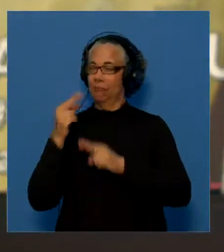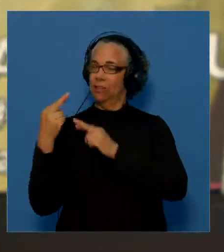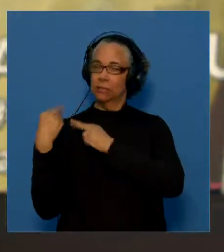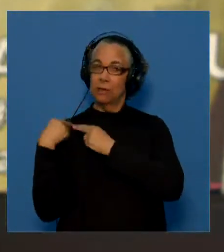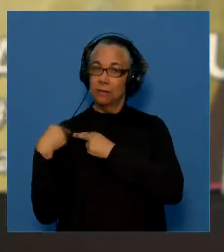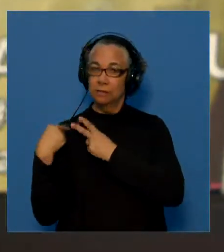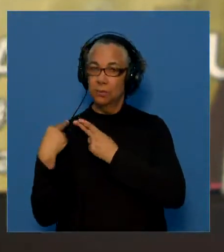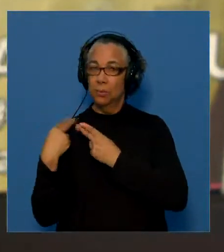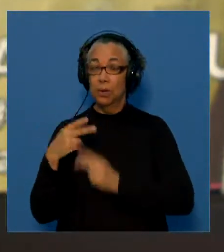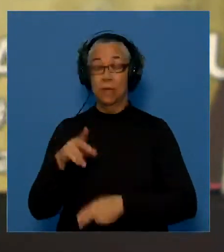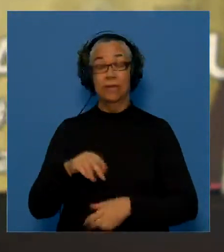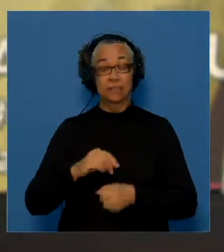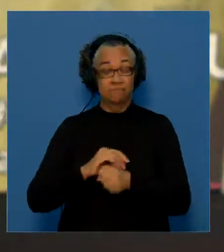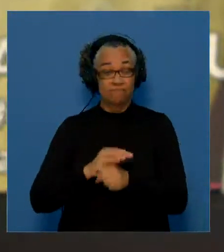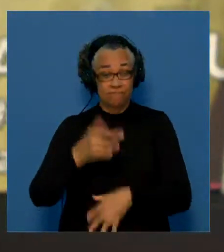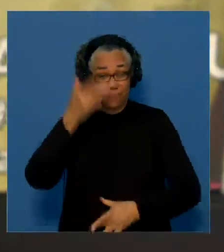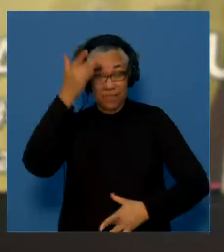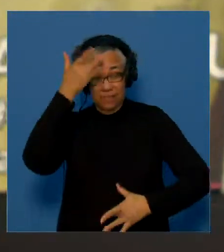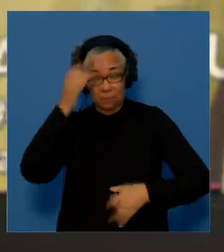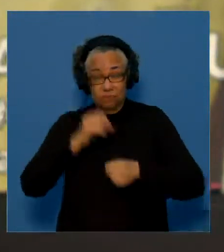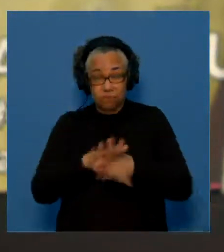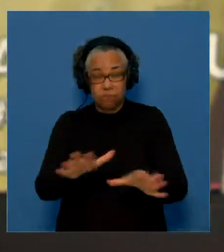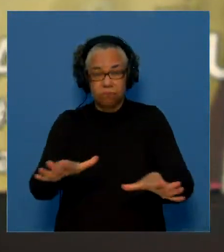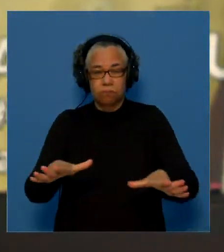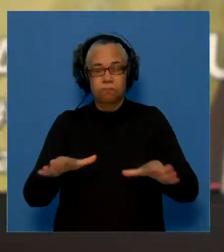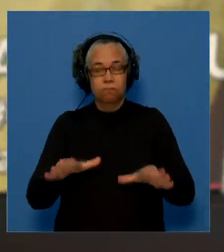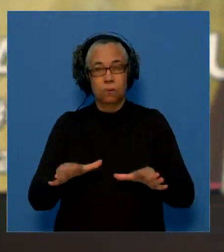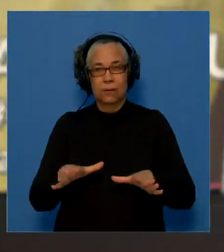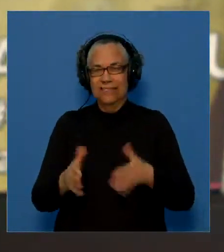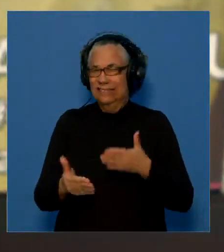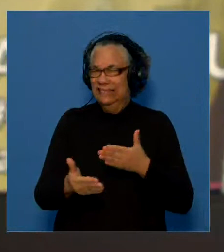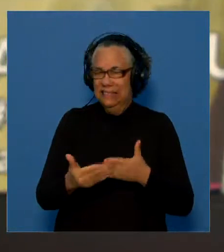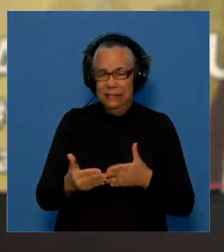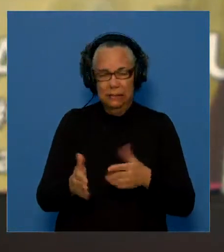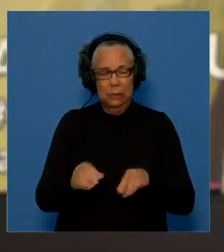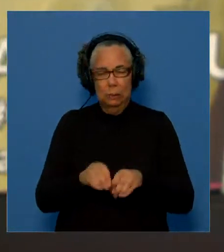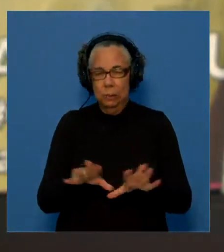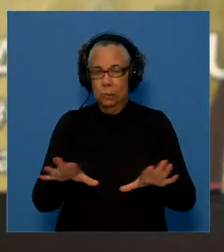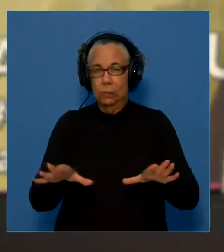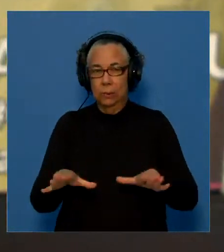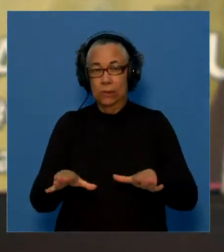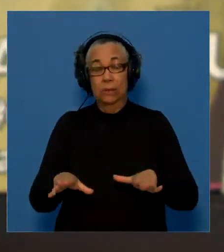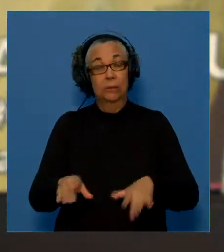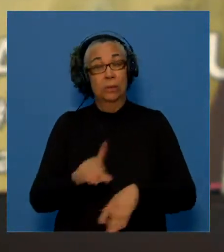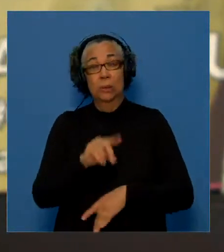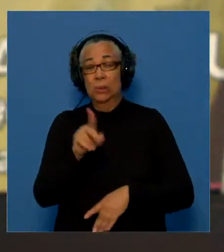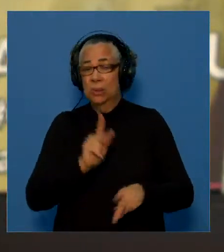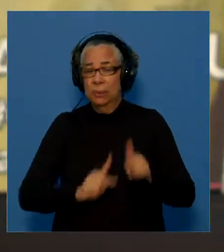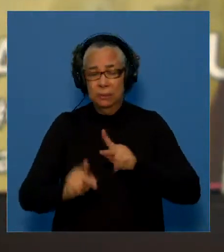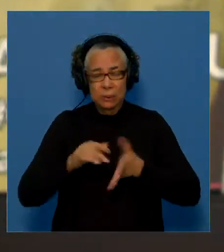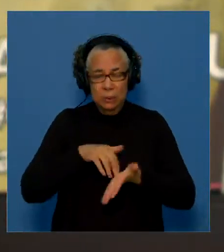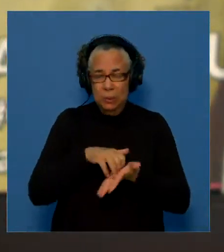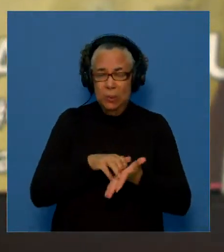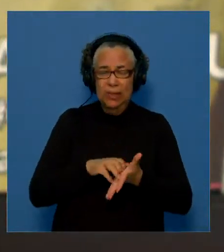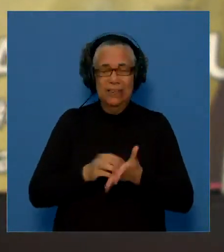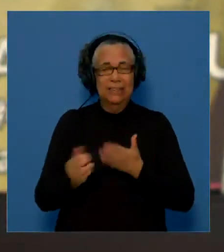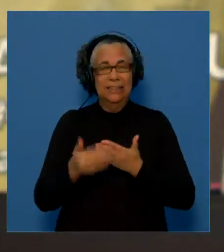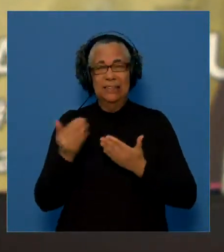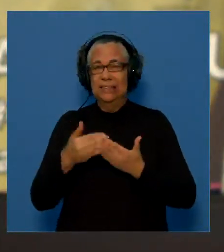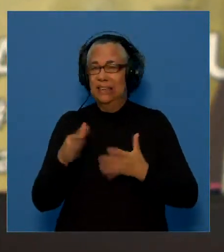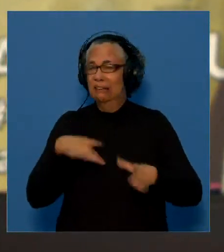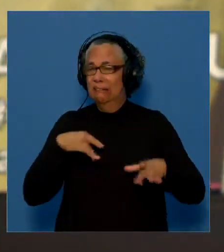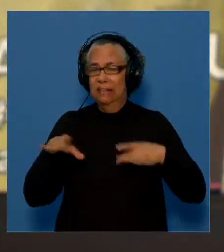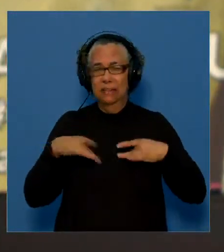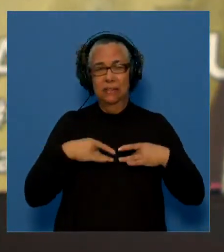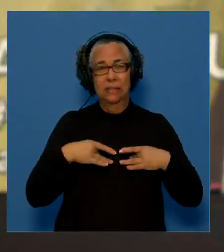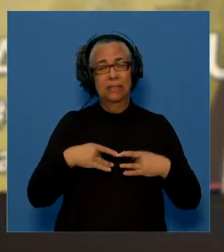is a virus that is so easily transmissible. Our vulnerable populations require all the protections we can possibly give